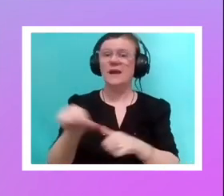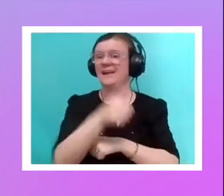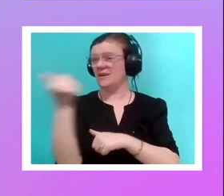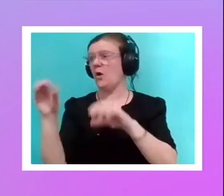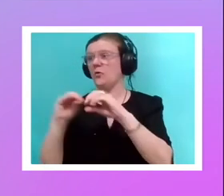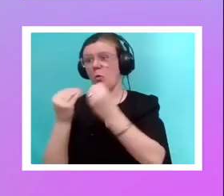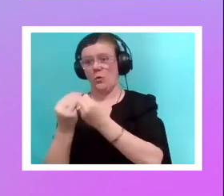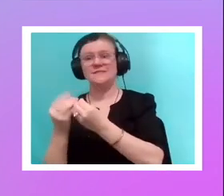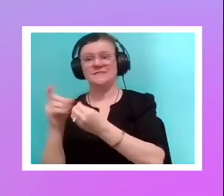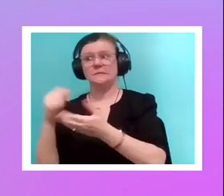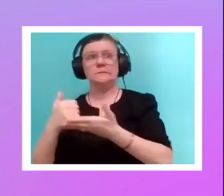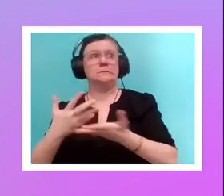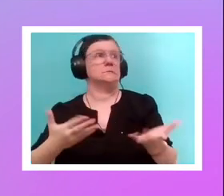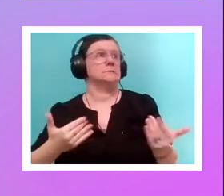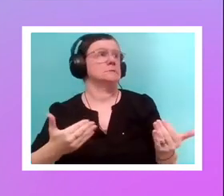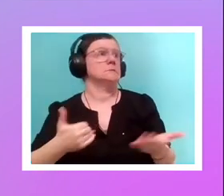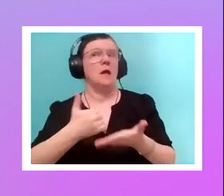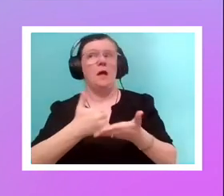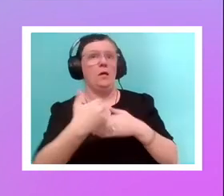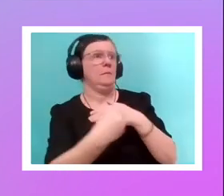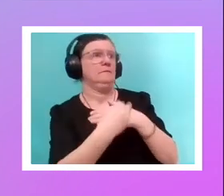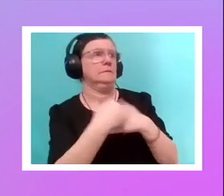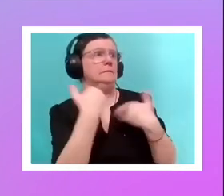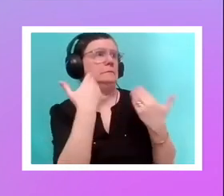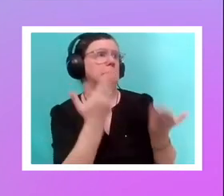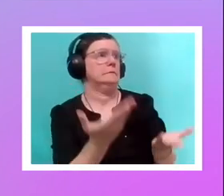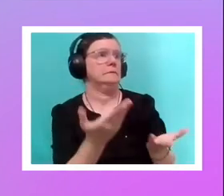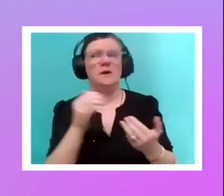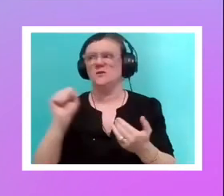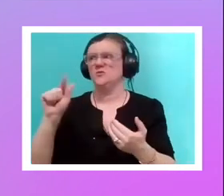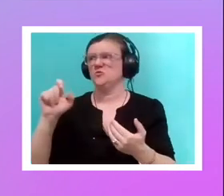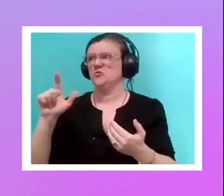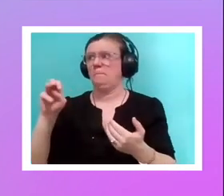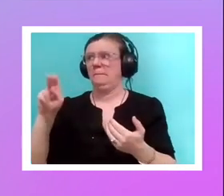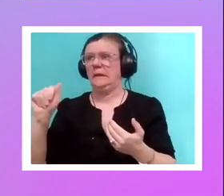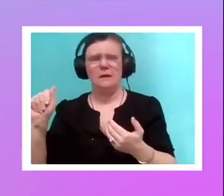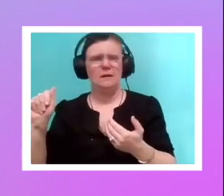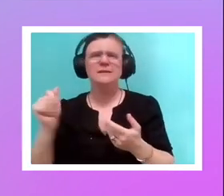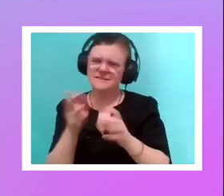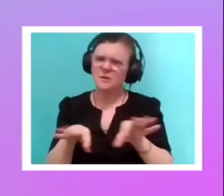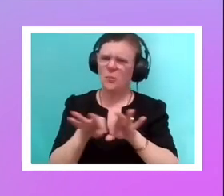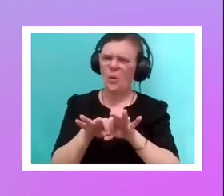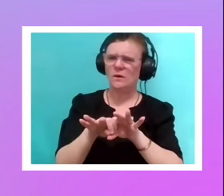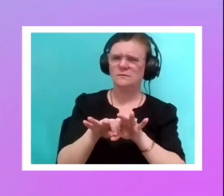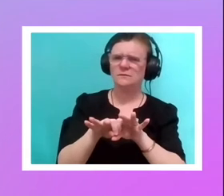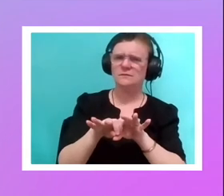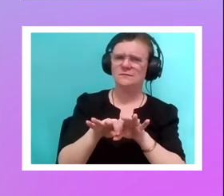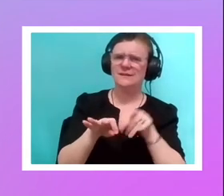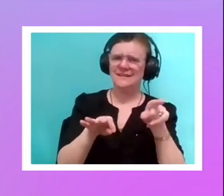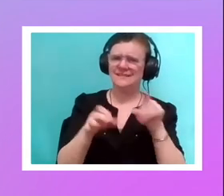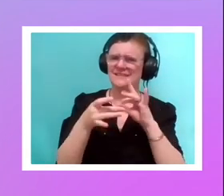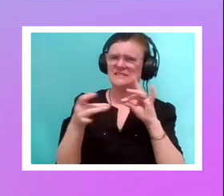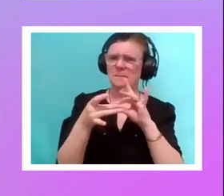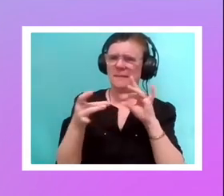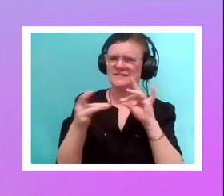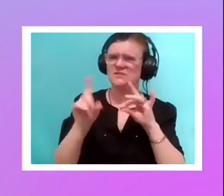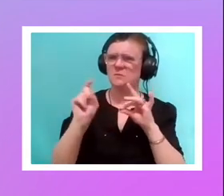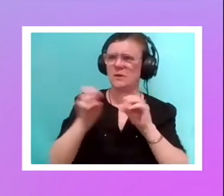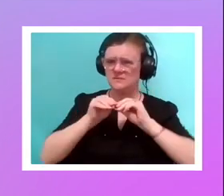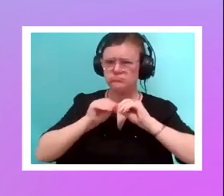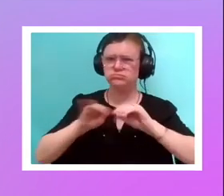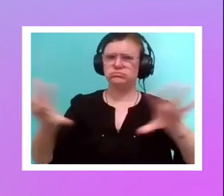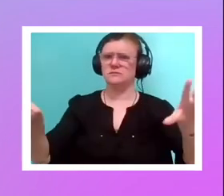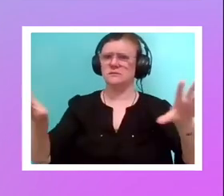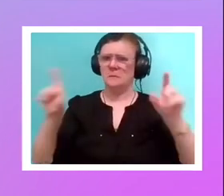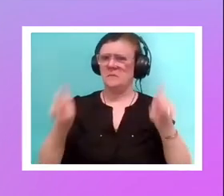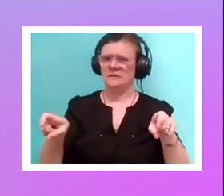who need help and advice in this area when it comes to social media. And it's important because these messages need to reach as many people as possible.